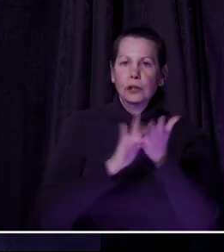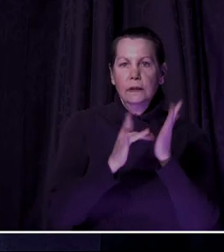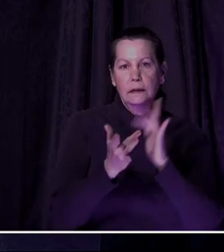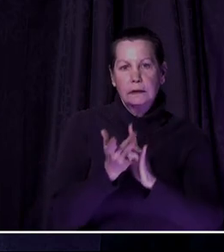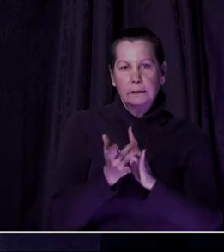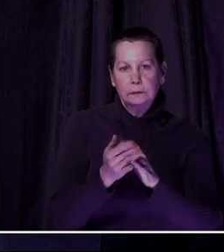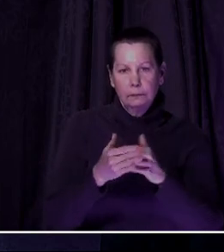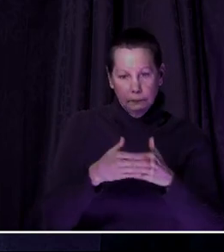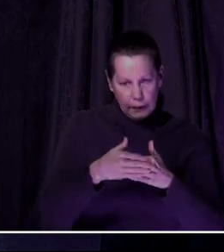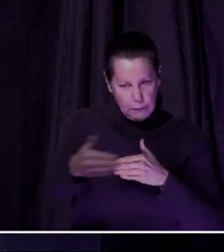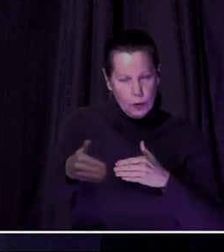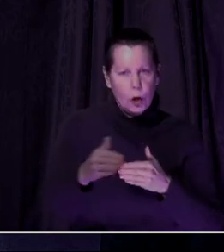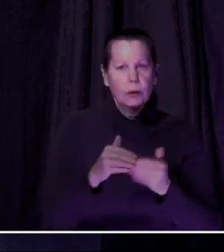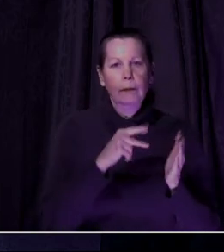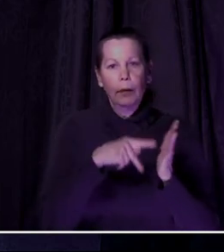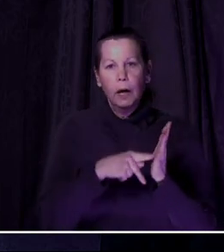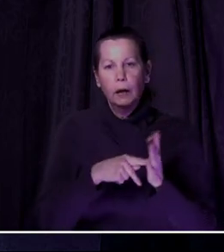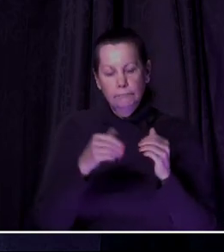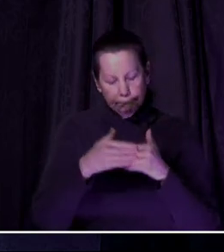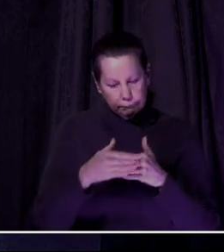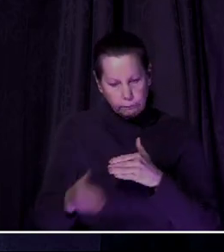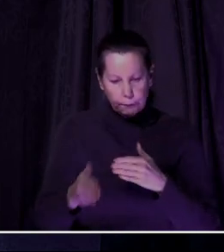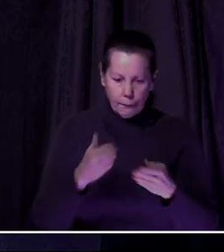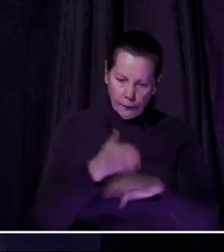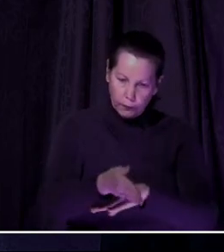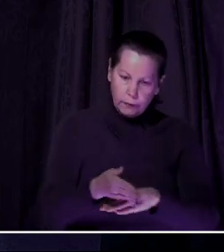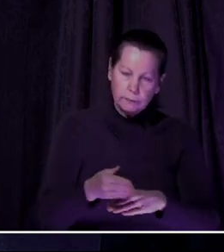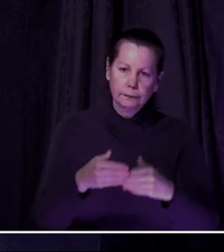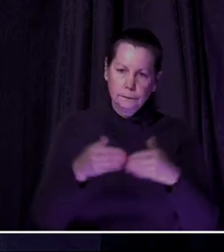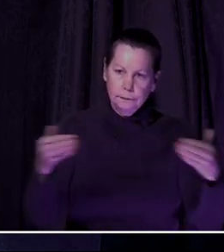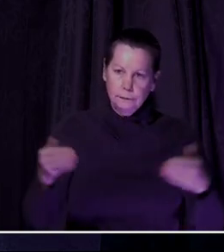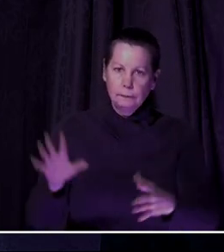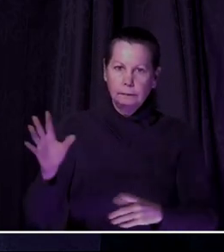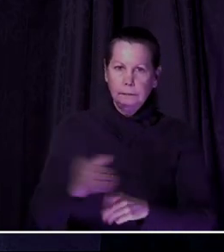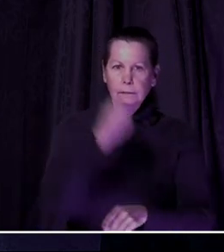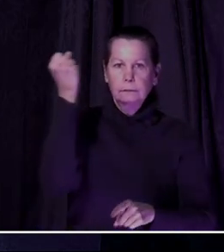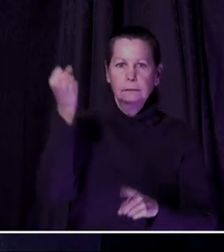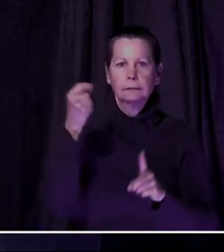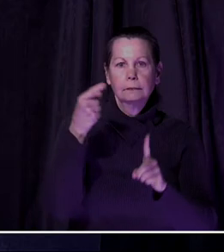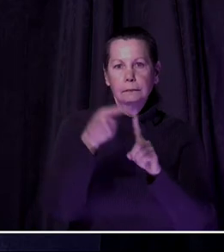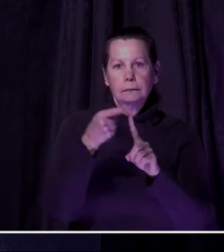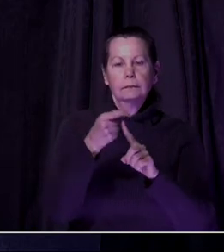Keep going, Paul. Keep going across that finish line, that goal line,